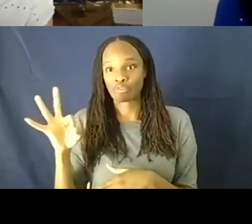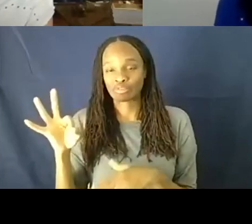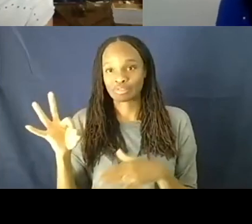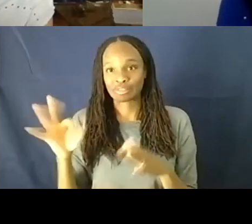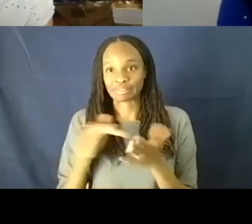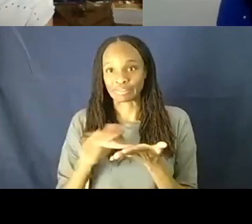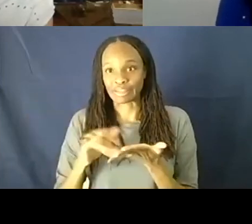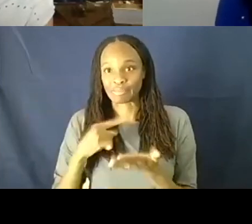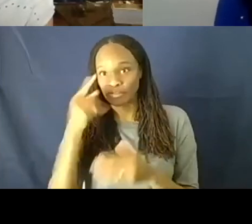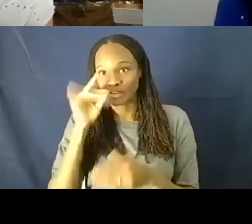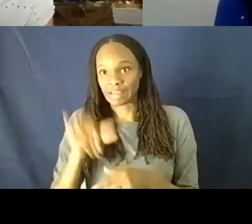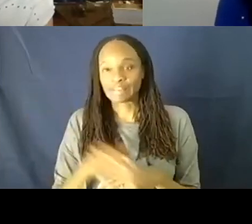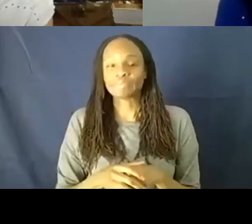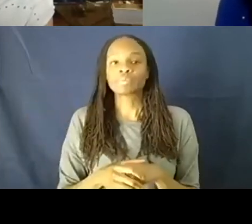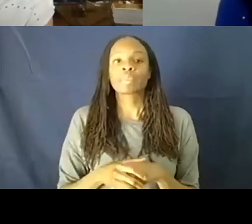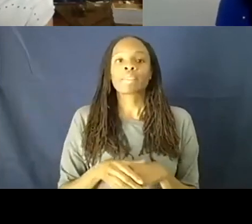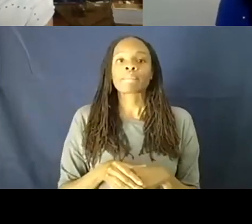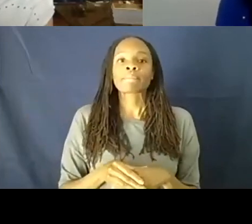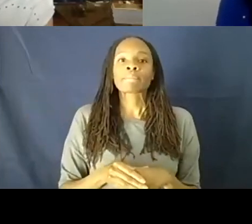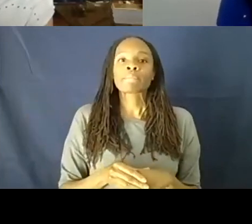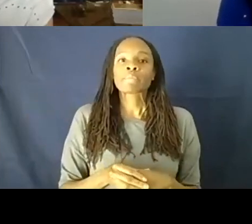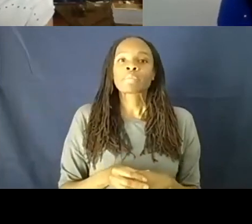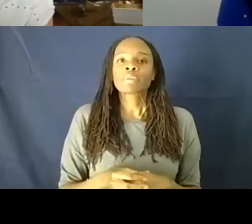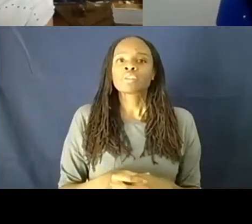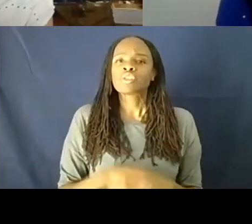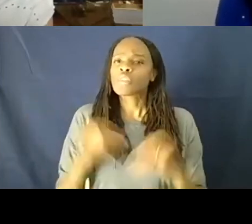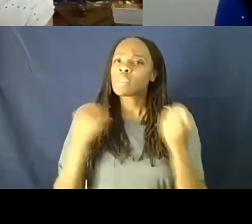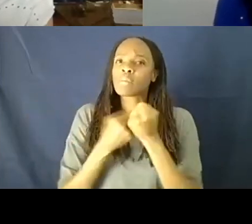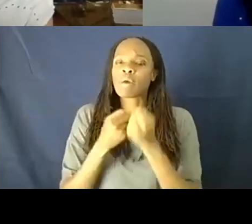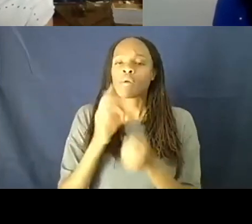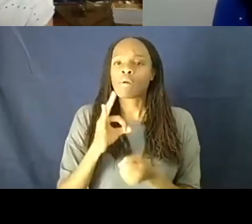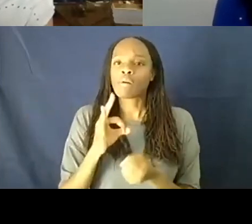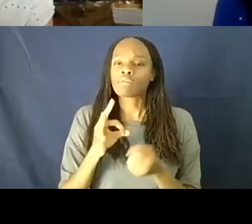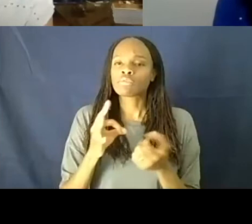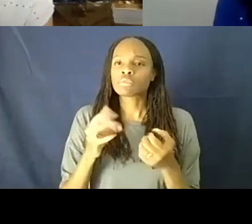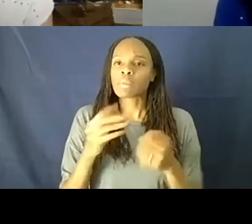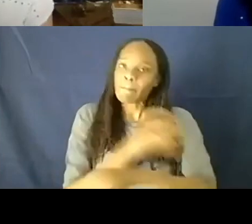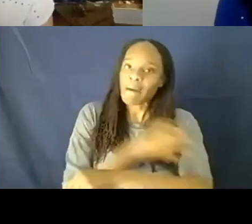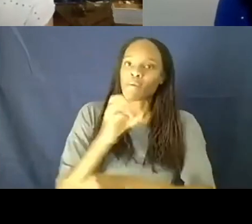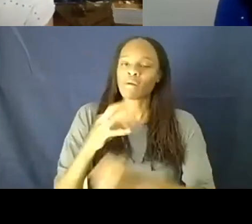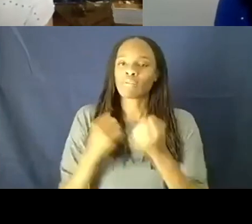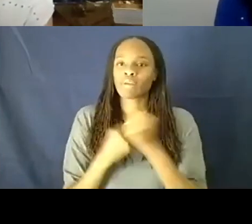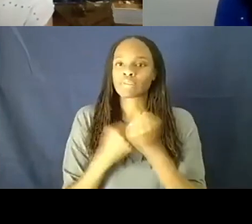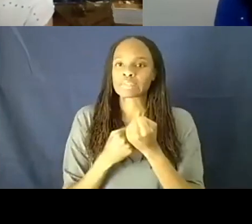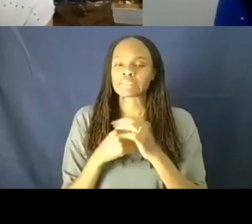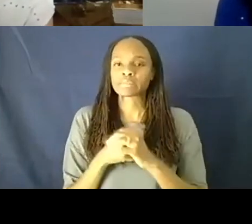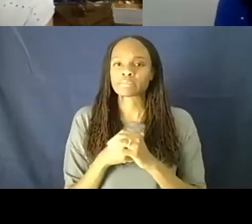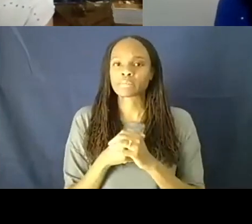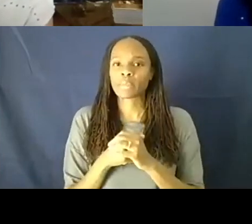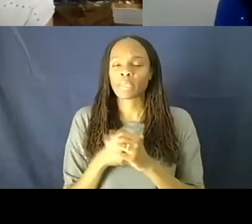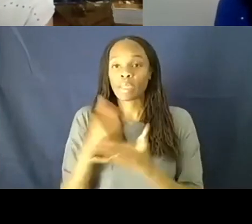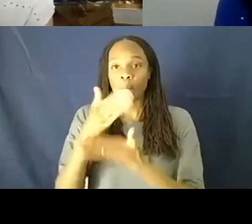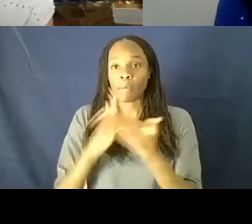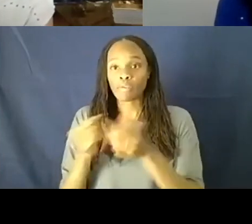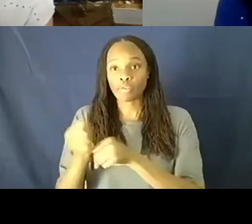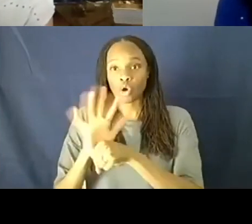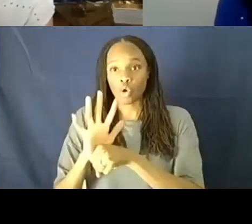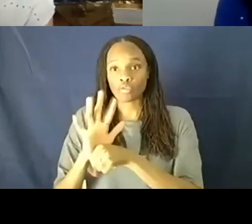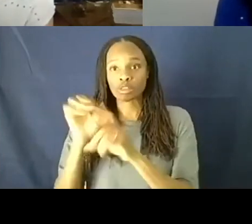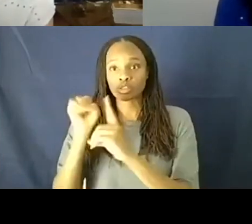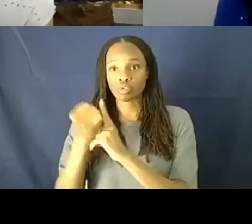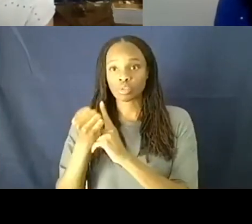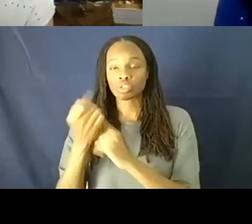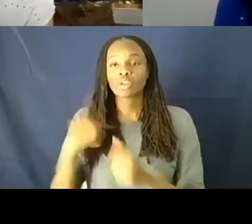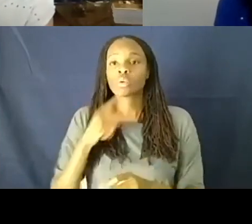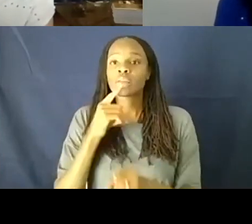I think back to the power of advocacy, particularly of parents. Prior to the COVID situation, we actually had a